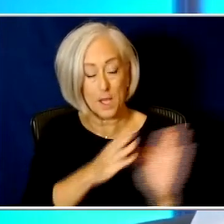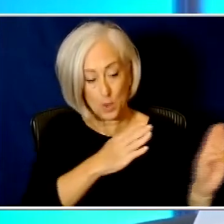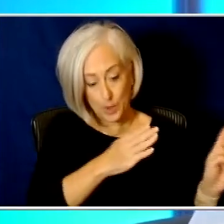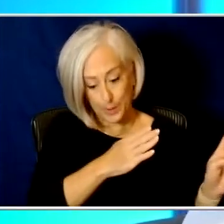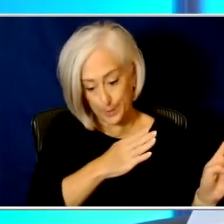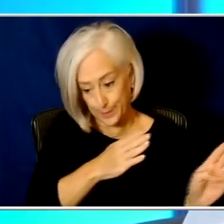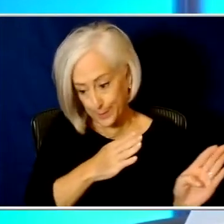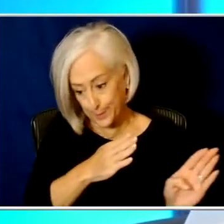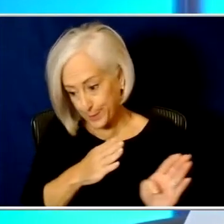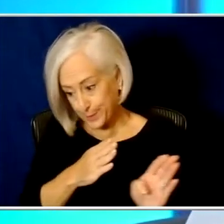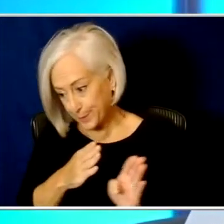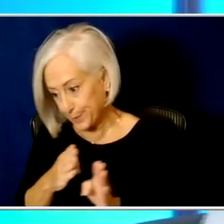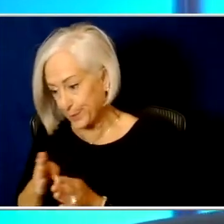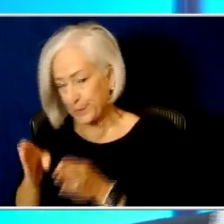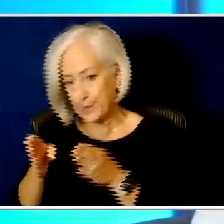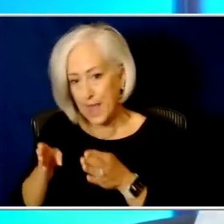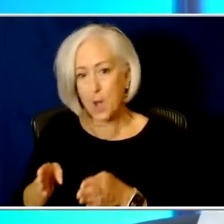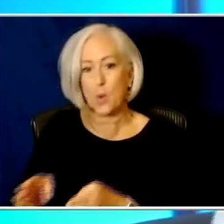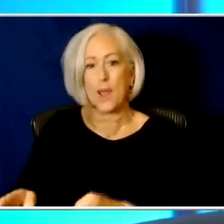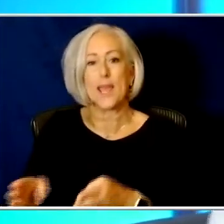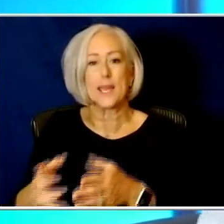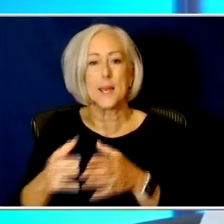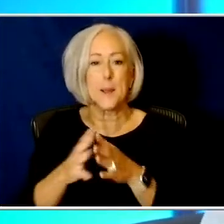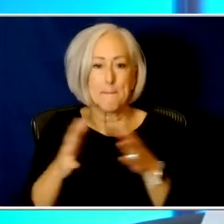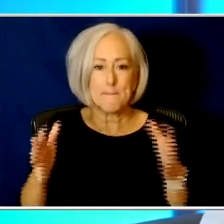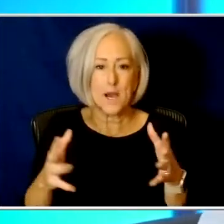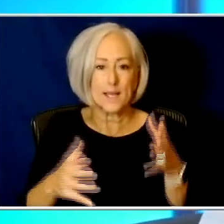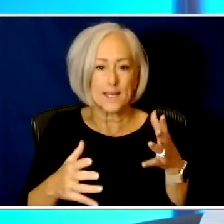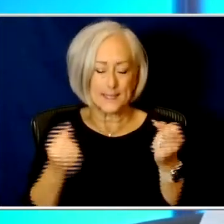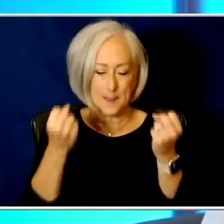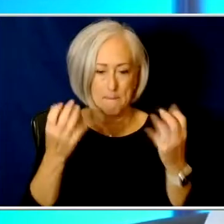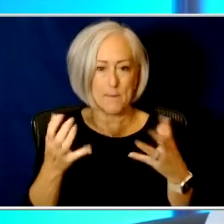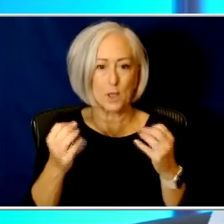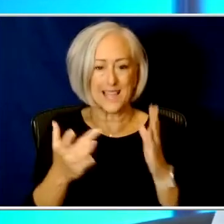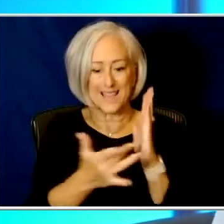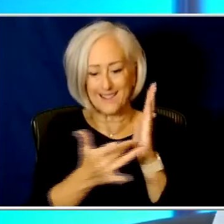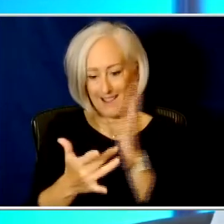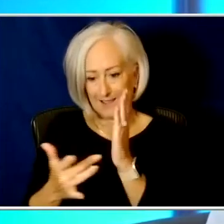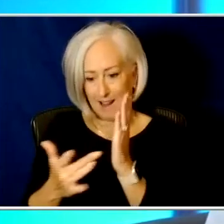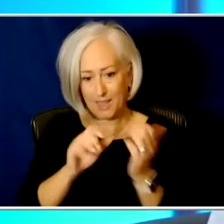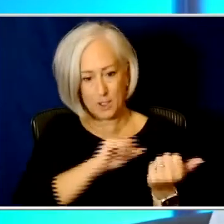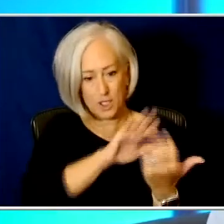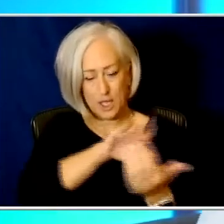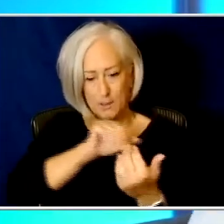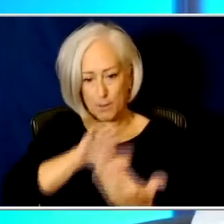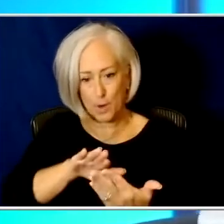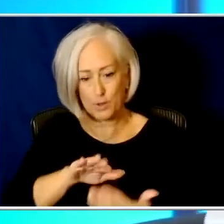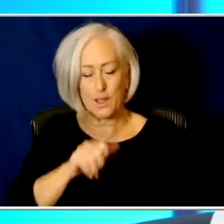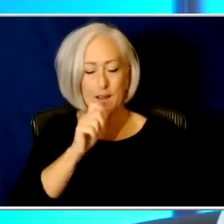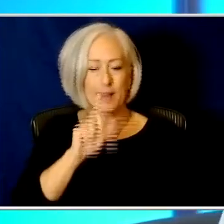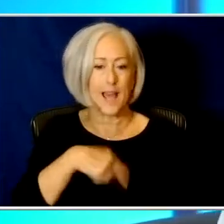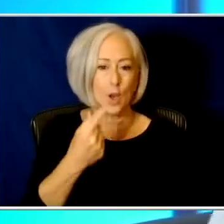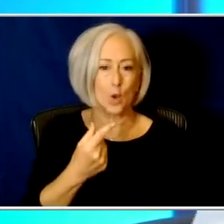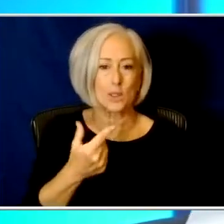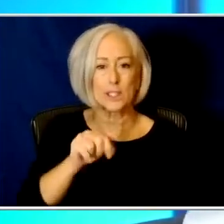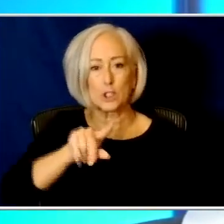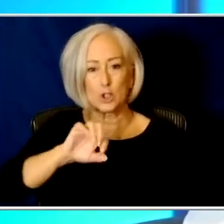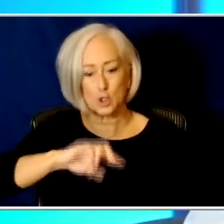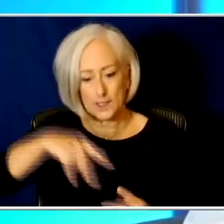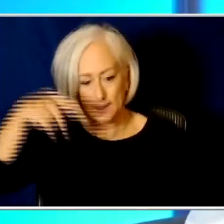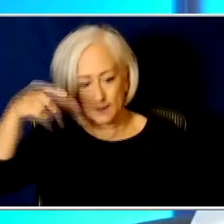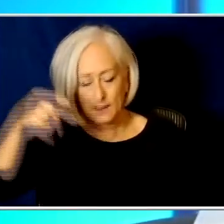the Cancer Center getting the comprehensive status from NCI, Yay! it's our hope